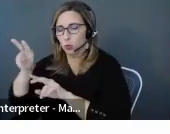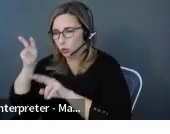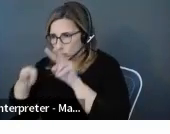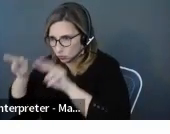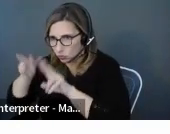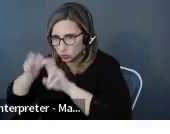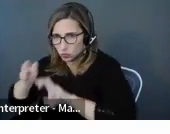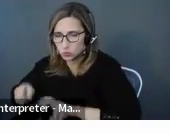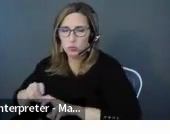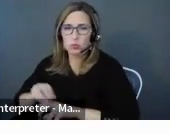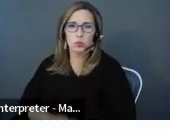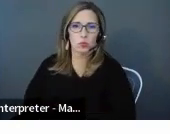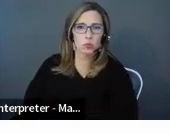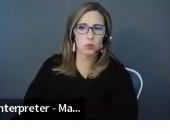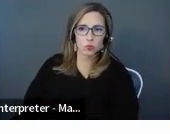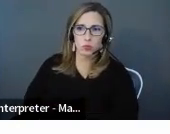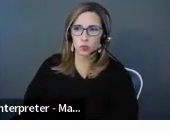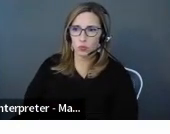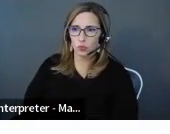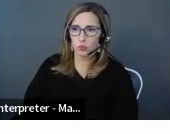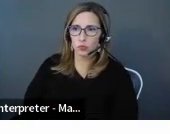Next slide, please.